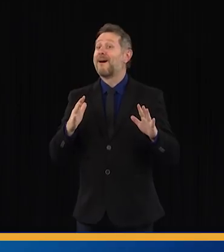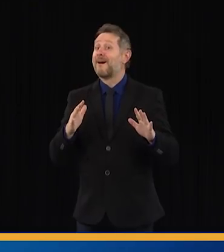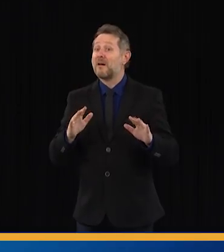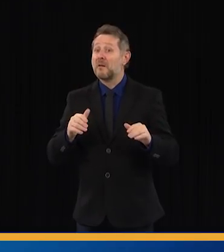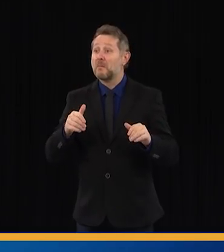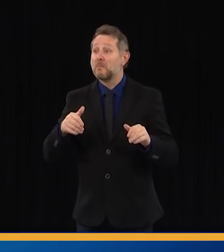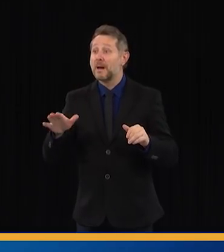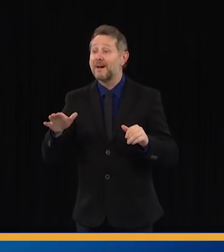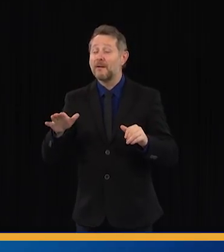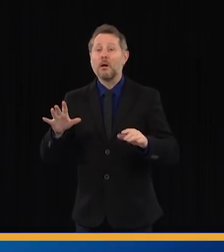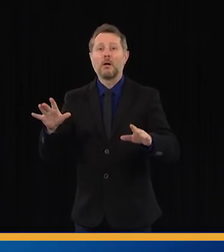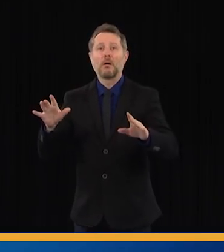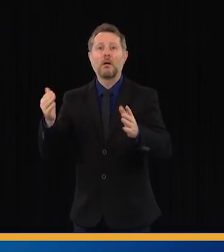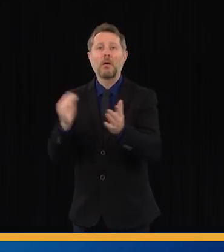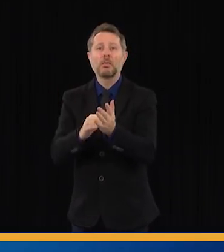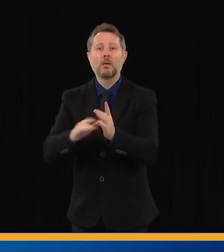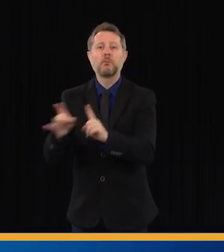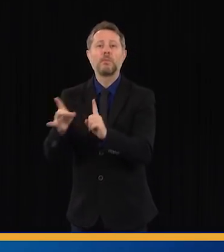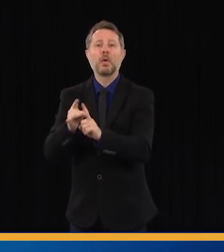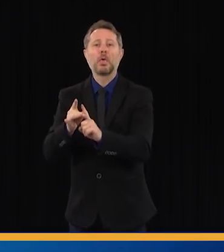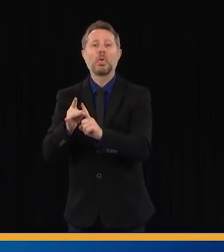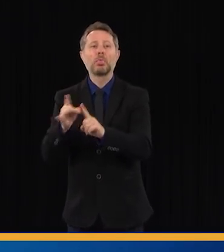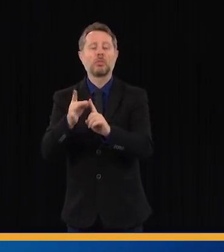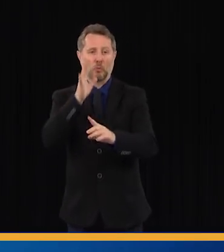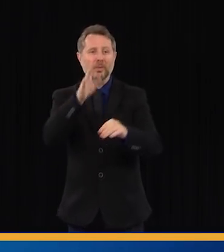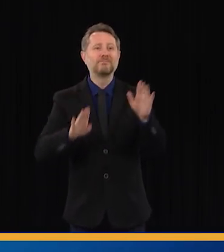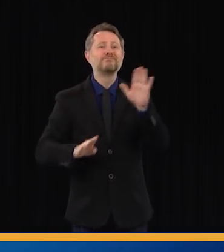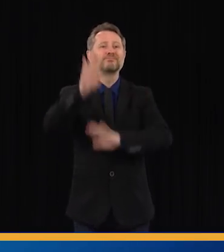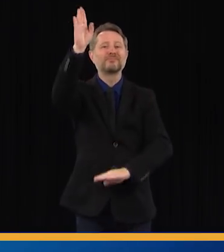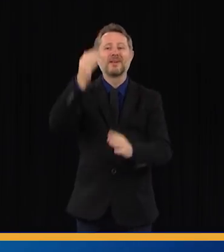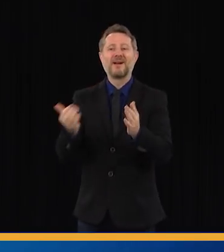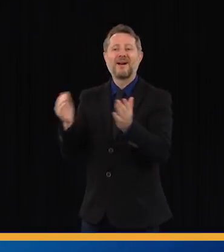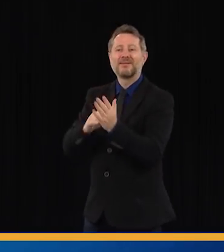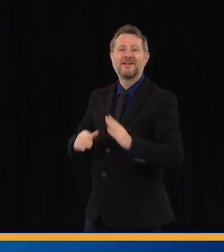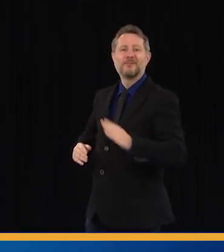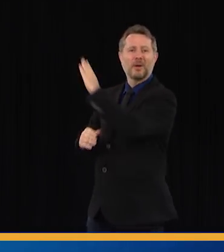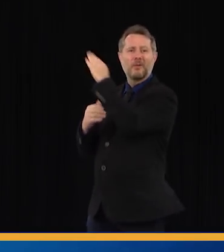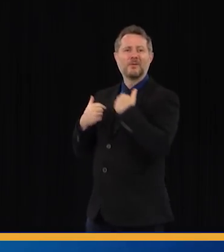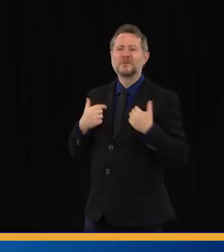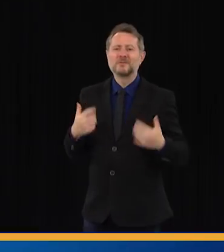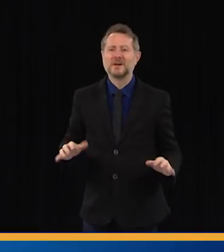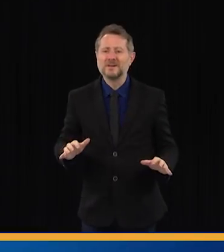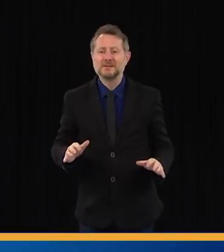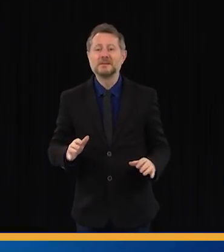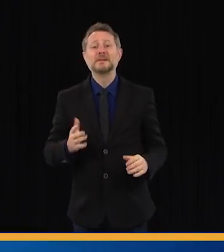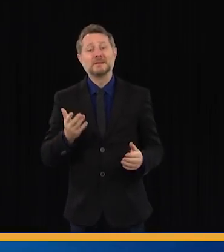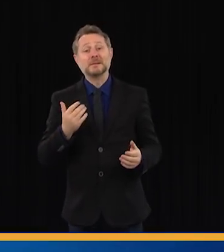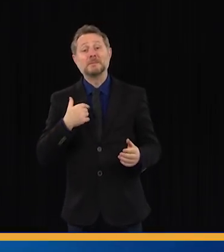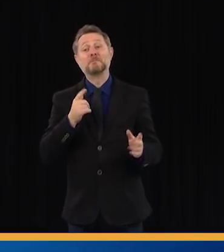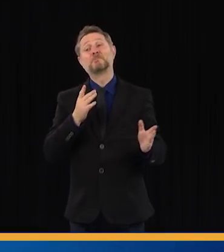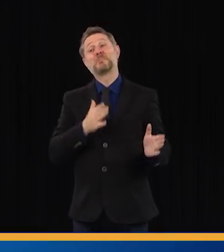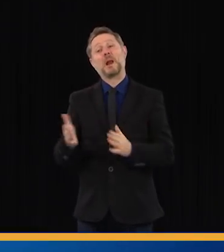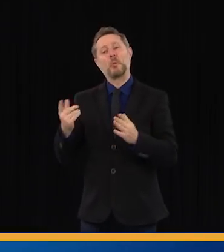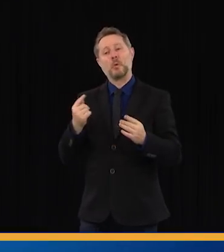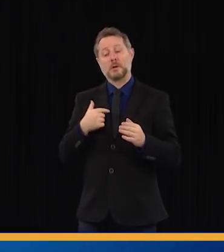matter of days in that hospitalization rate. So yes, open the valve